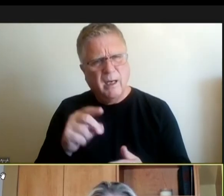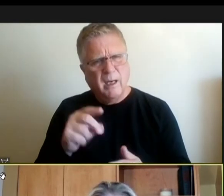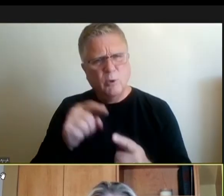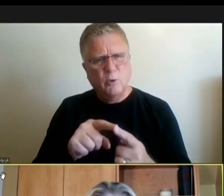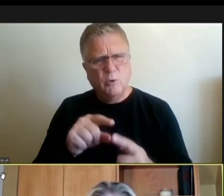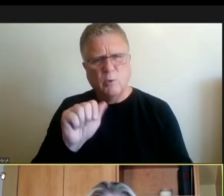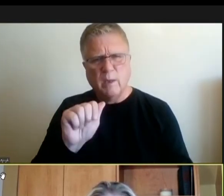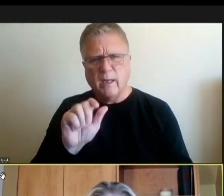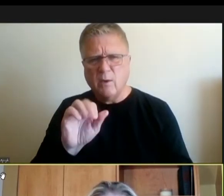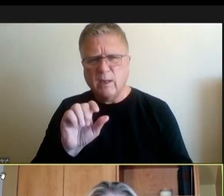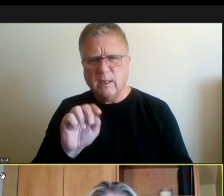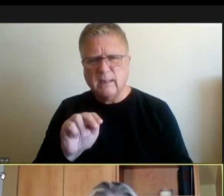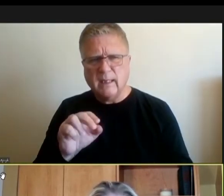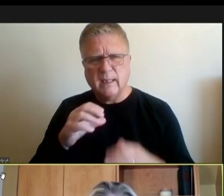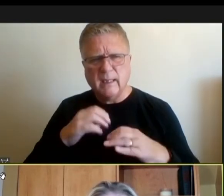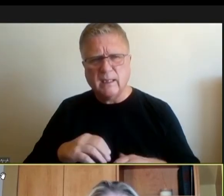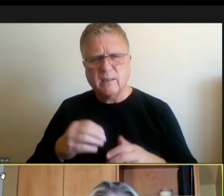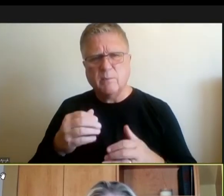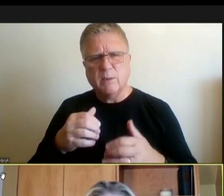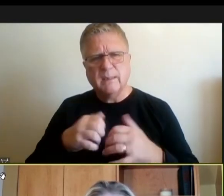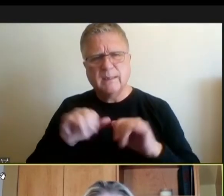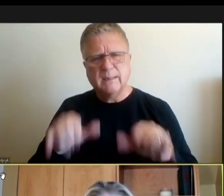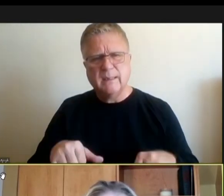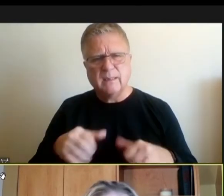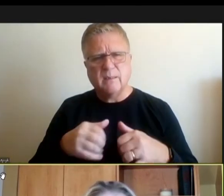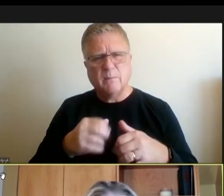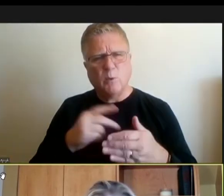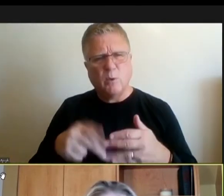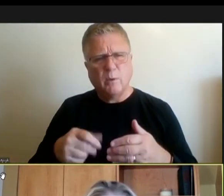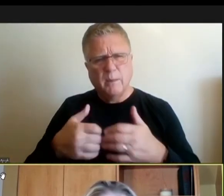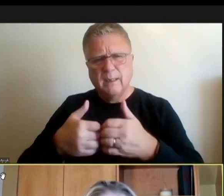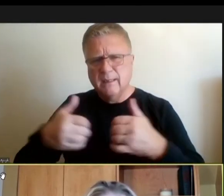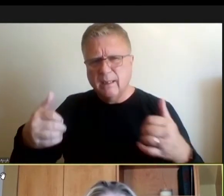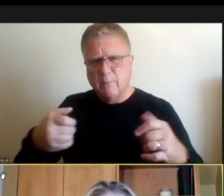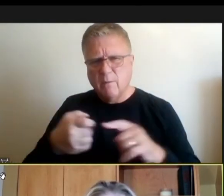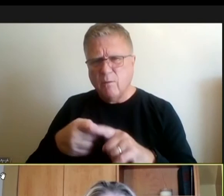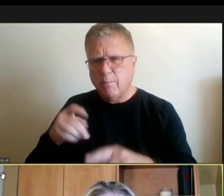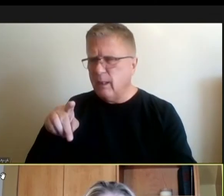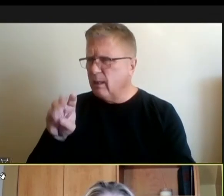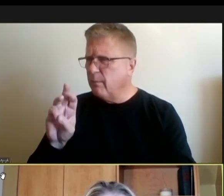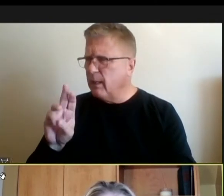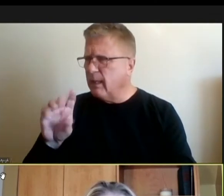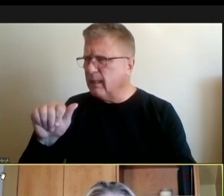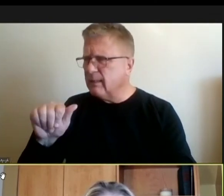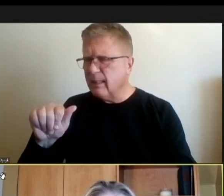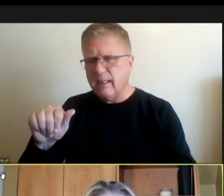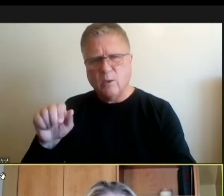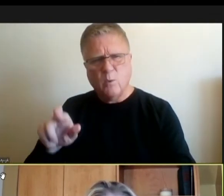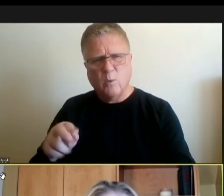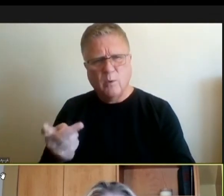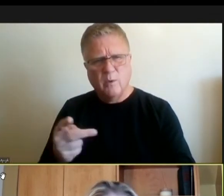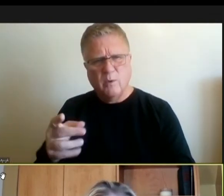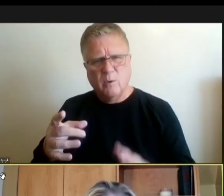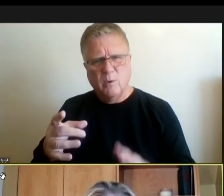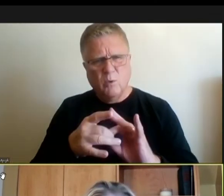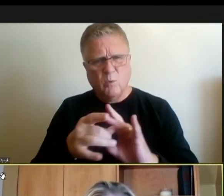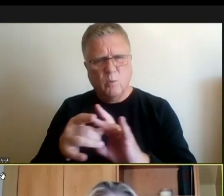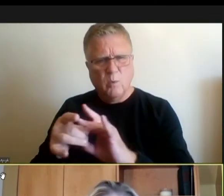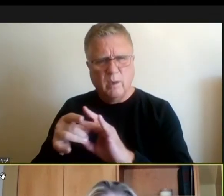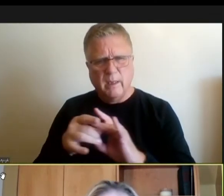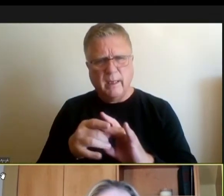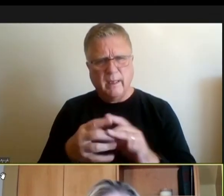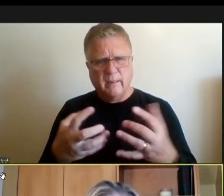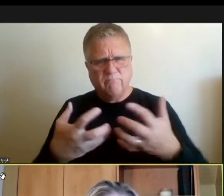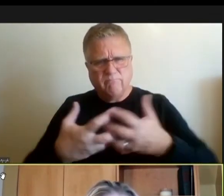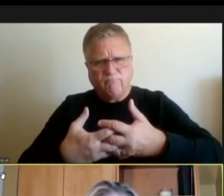customer assistance program separate from PWSA, or are they somehow coordinated? Are they coordinated at all? I